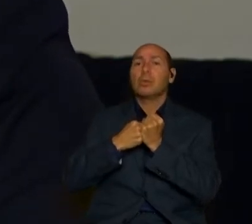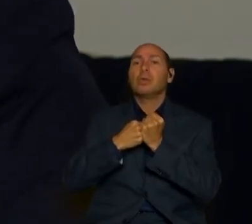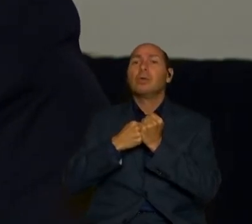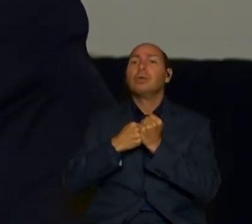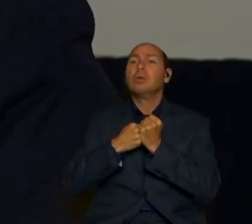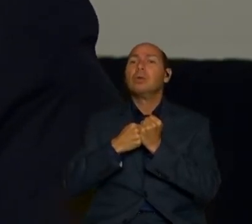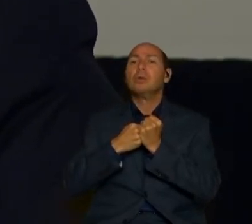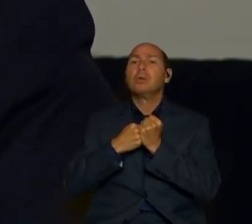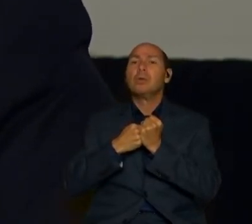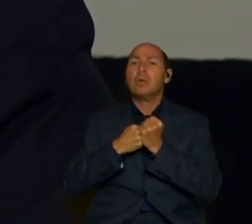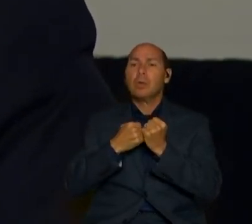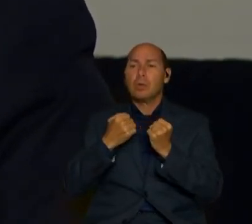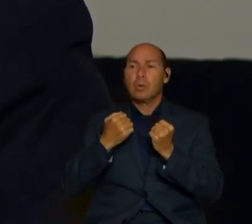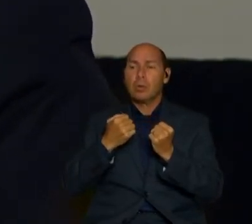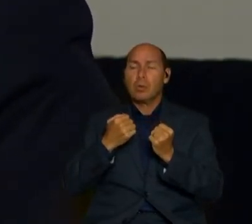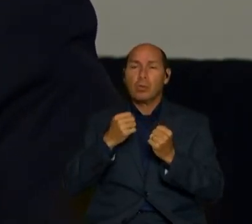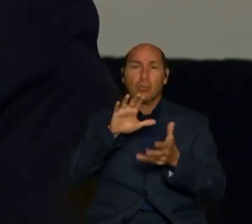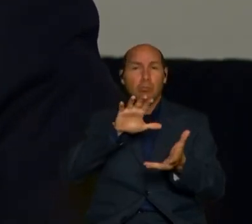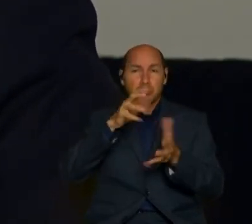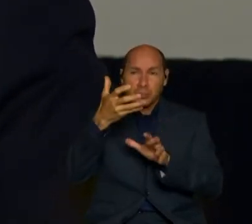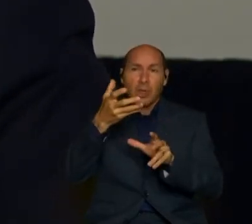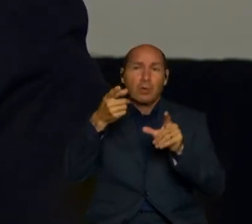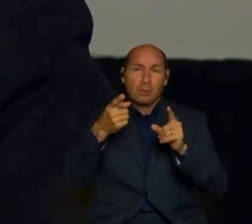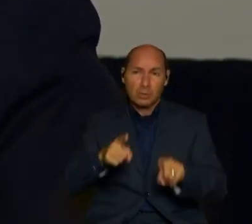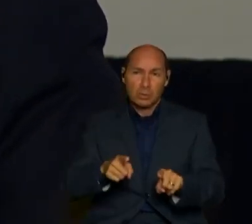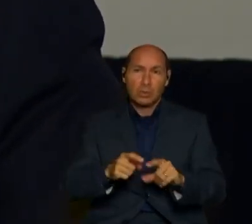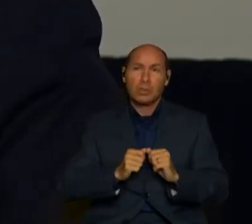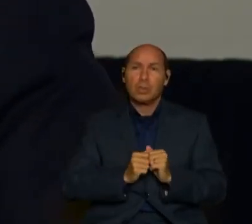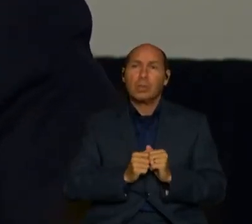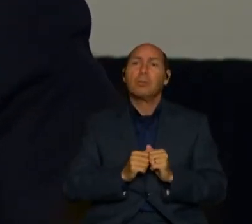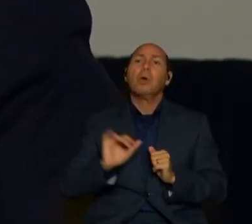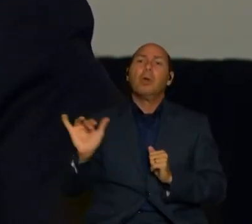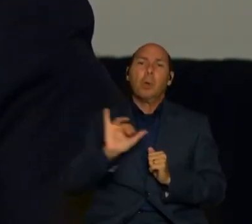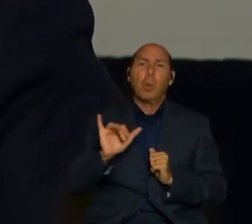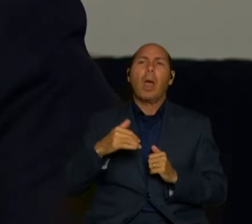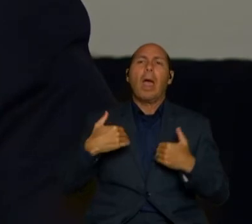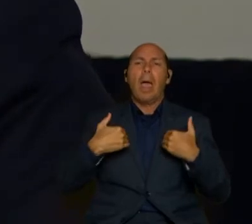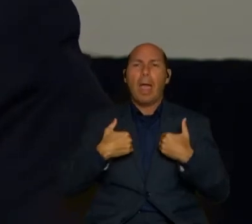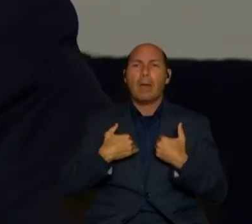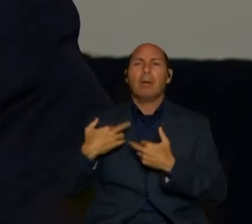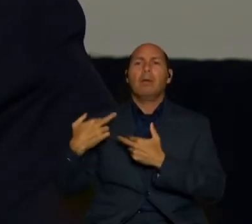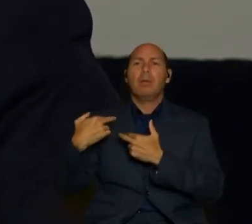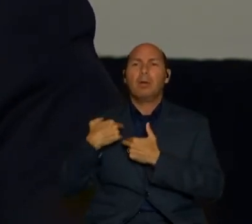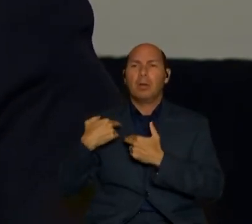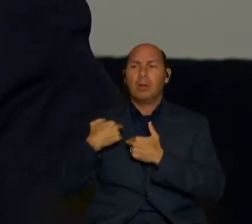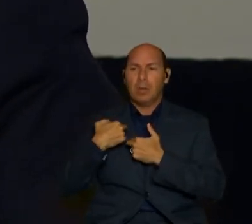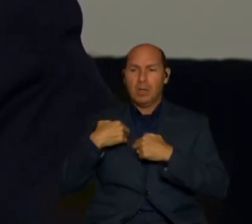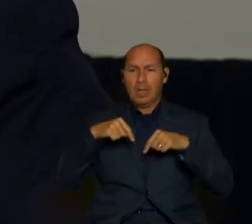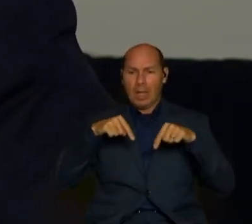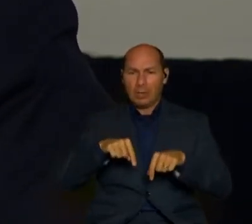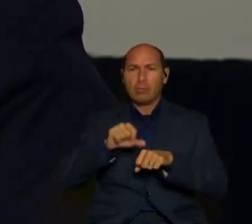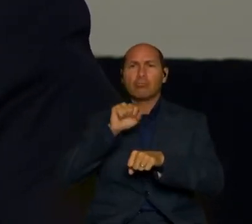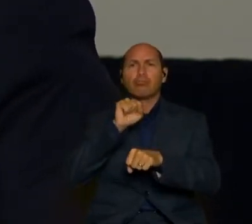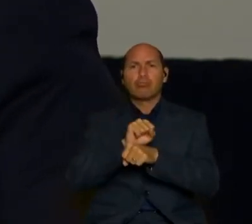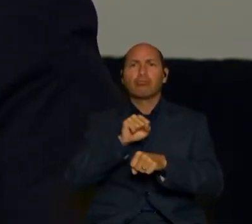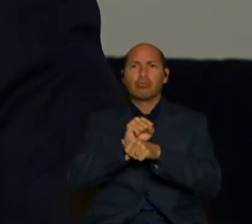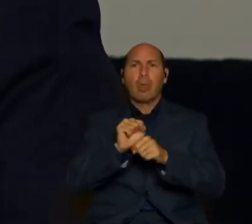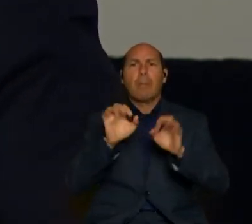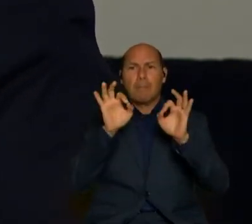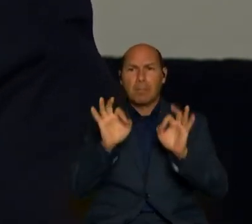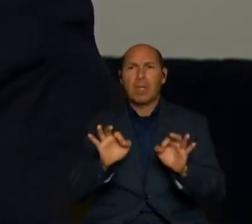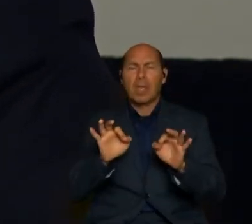significant disasters and difficulties, and we have a responsibility to make this work. We have a